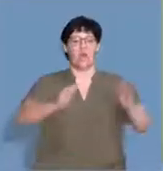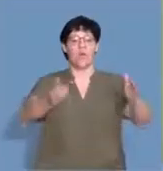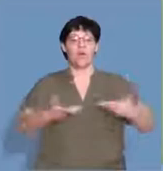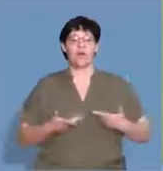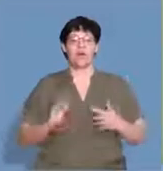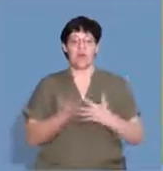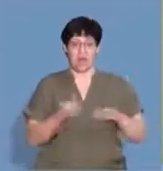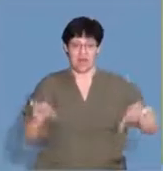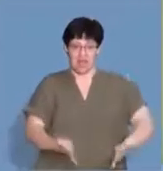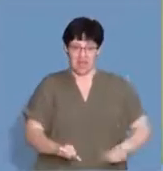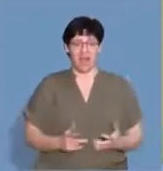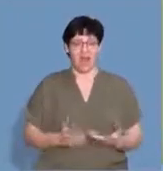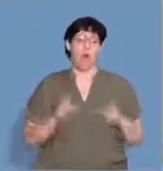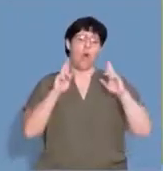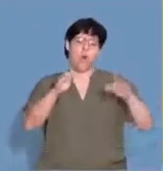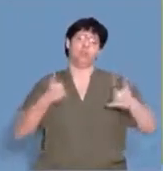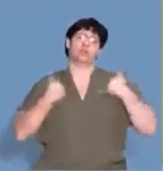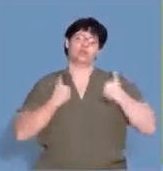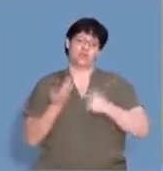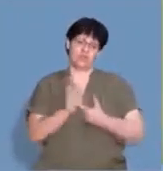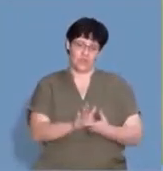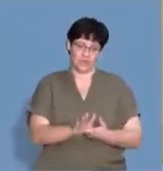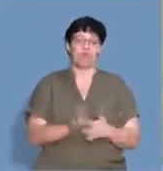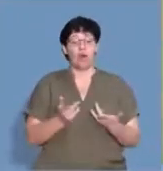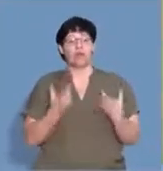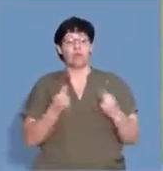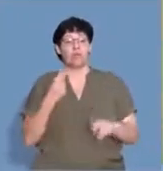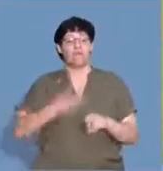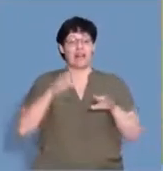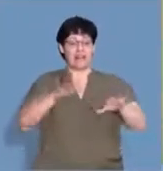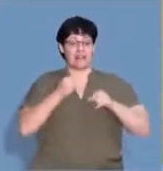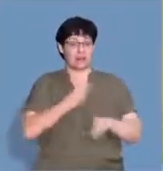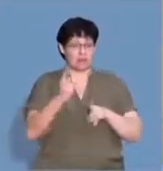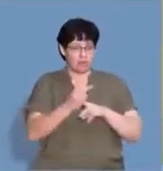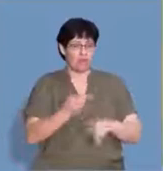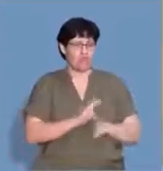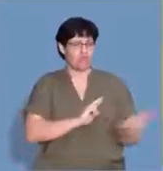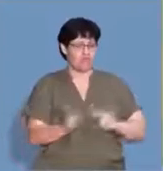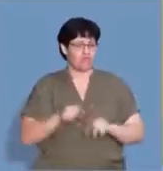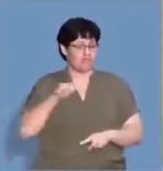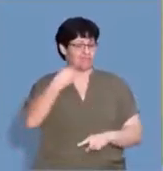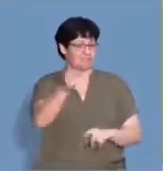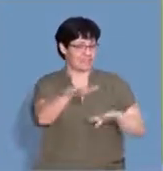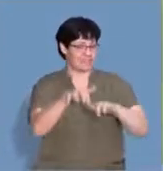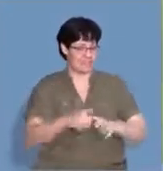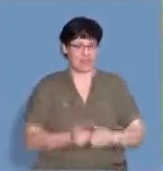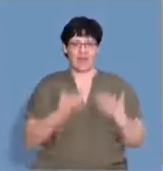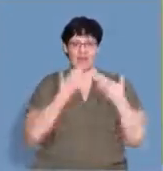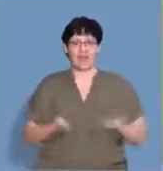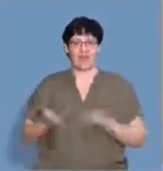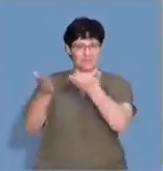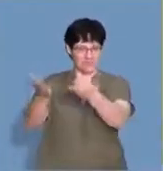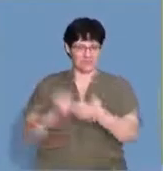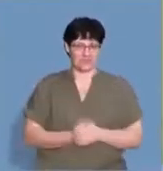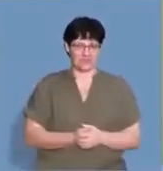Welcome back from the break, guys. I do hope you're enjoying the show. We are doing your final exam prep just to get you ready for those exams. Thank you so much,